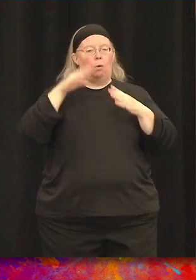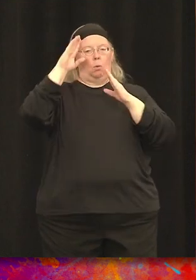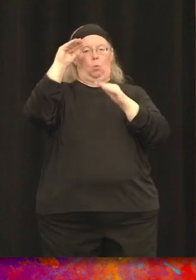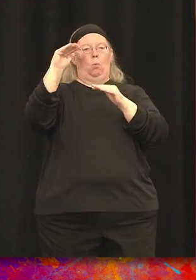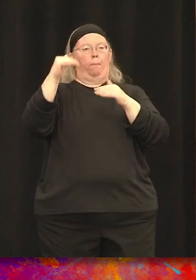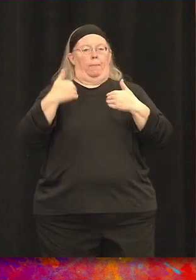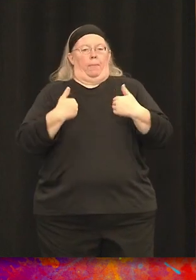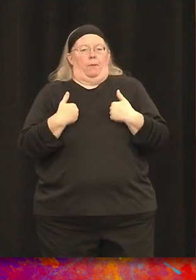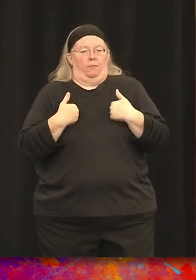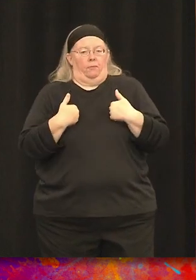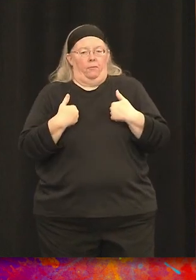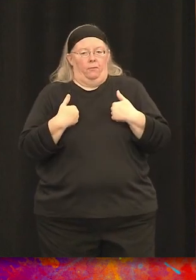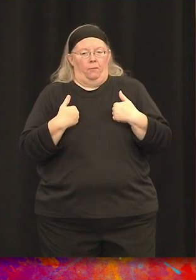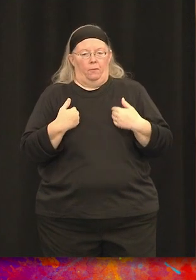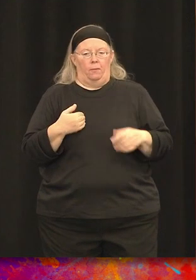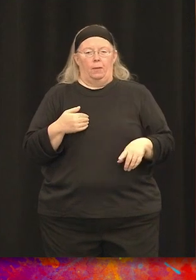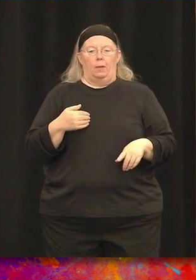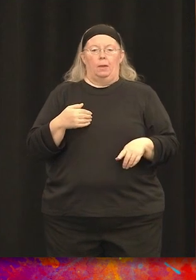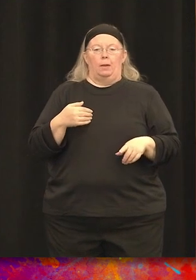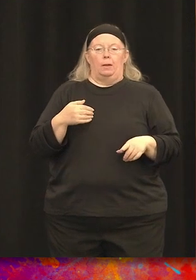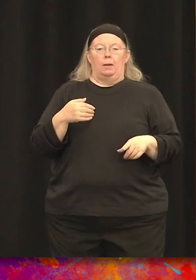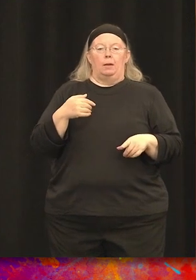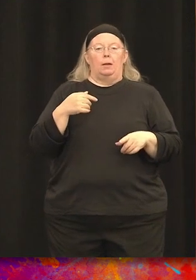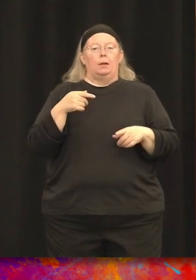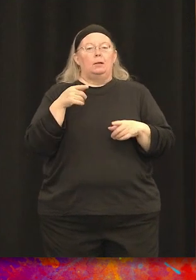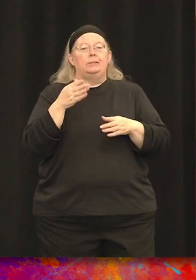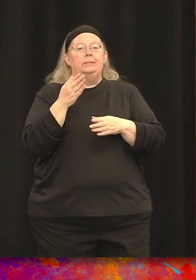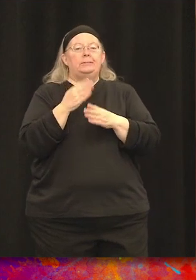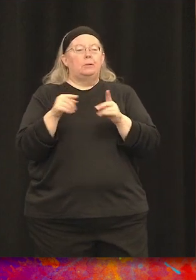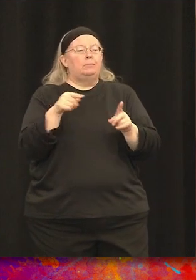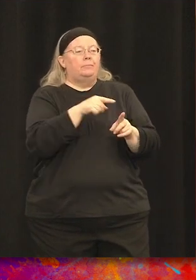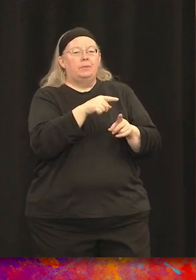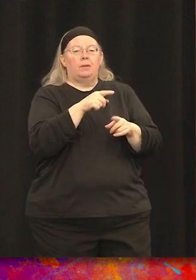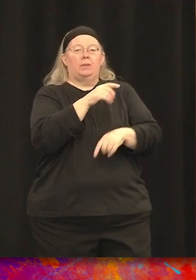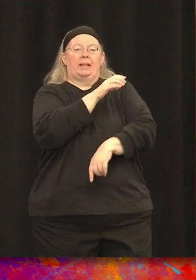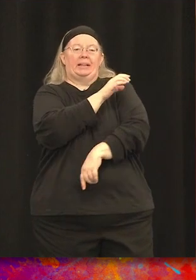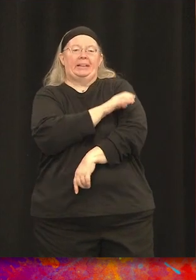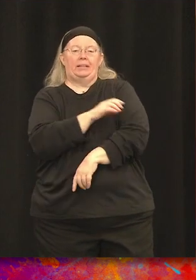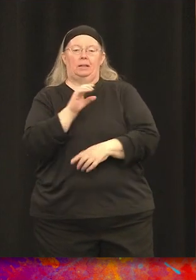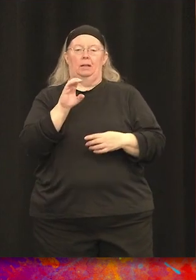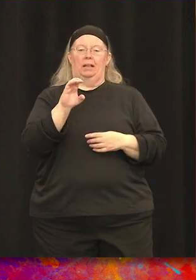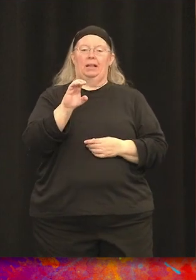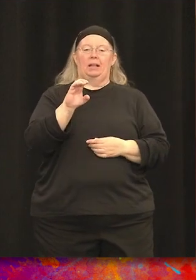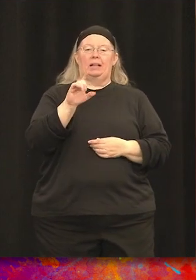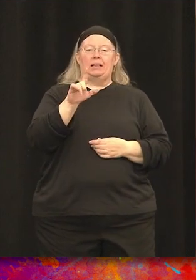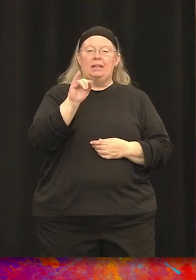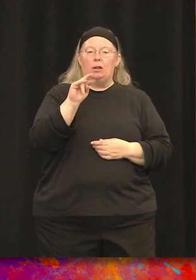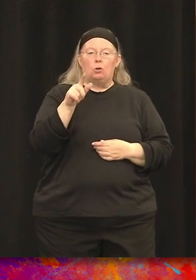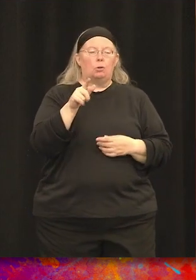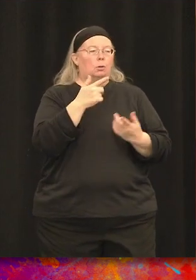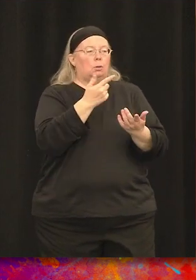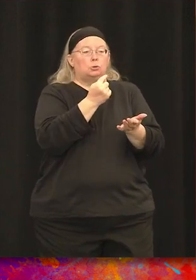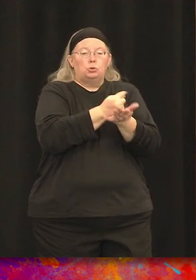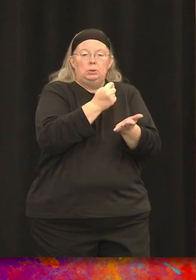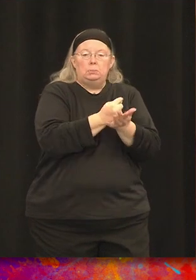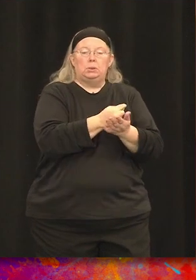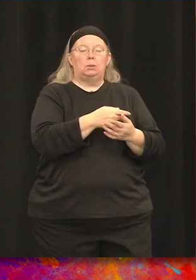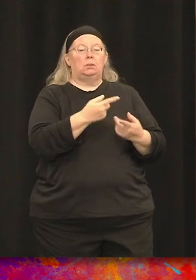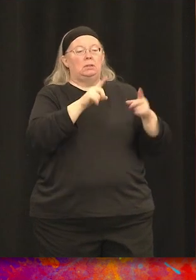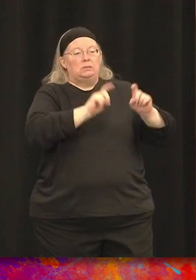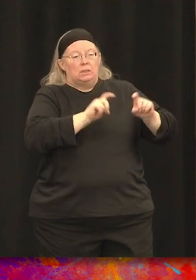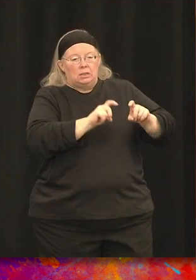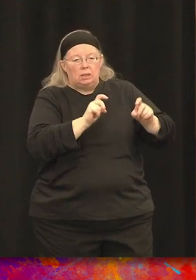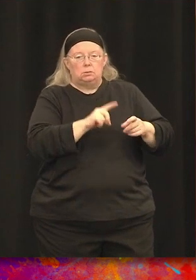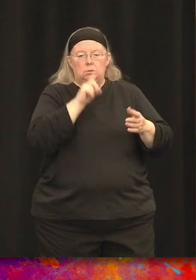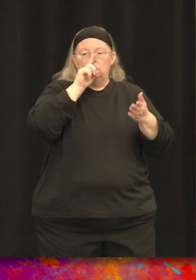trials and eventual treatments that benefit each and every one of you, of every Usher subtype at all ages.